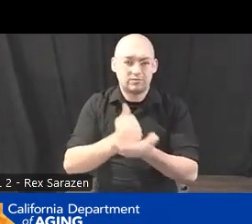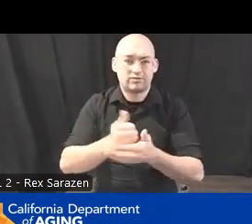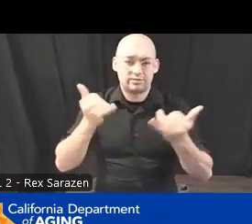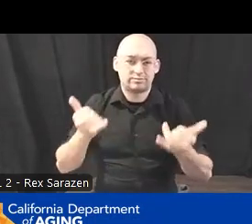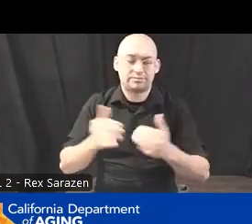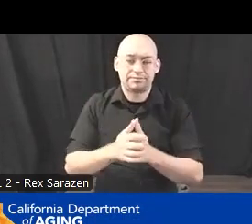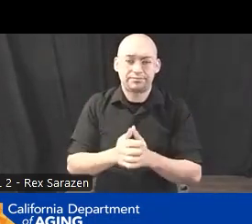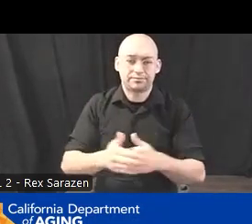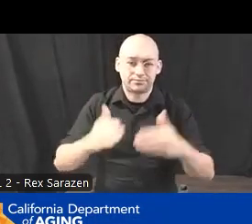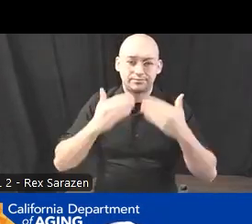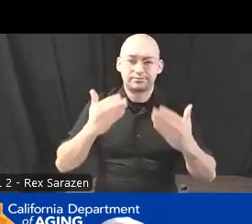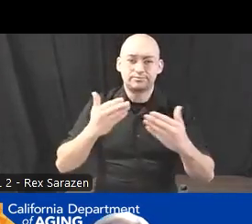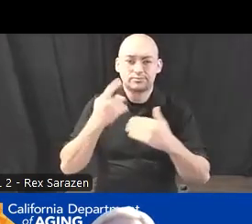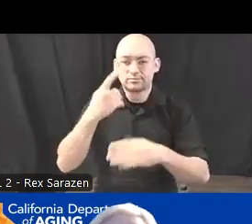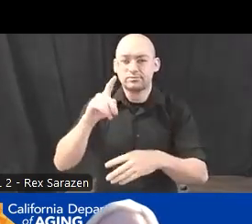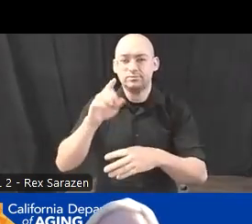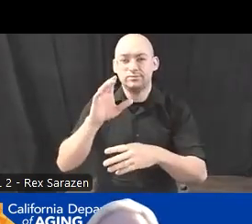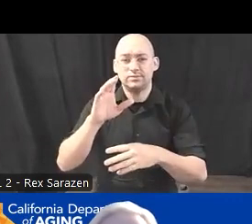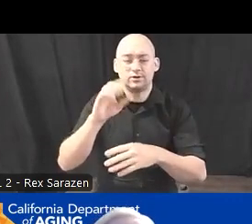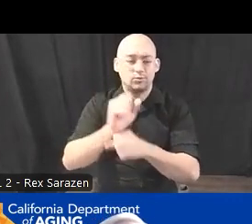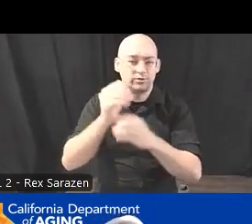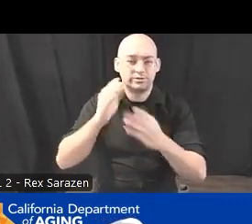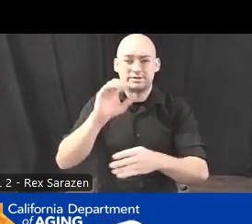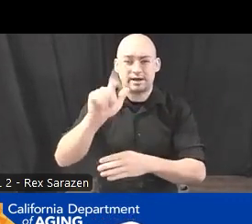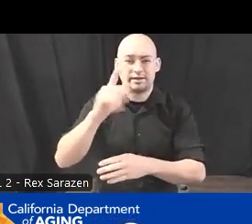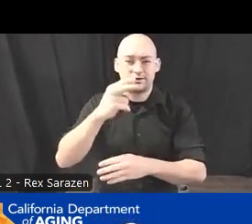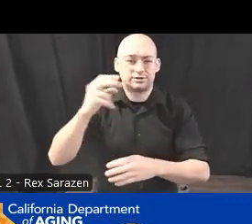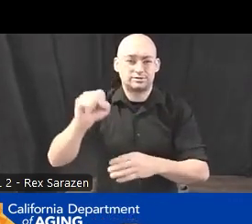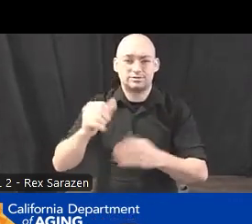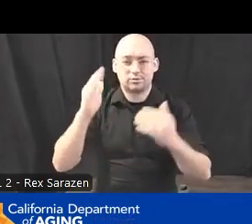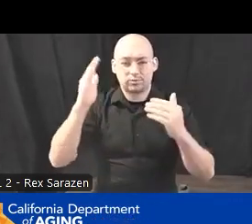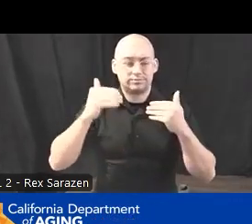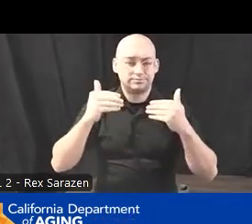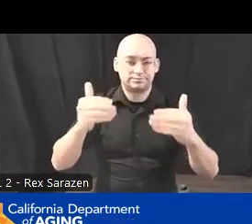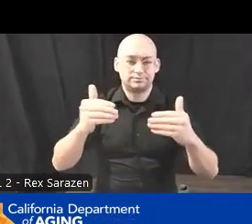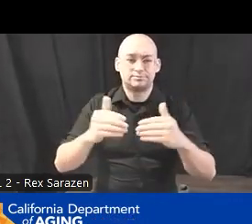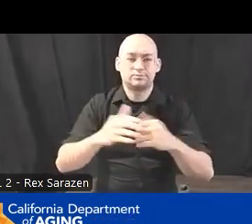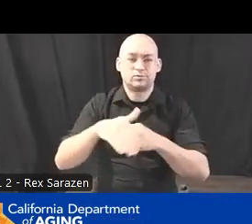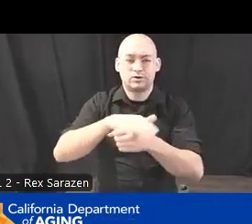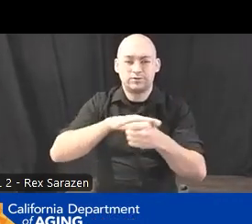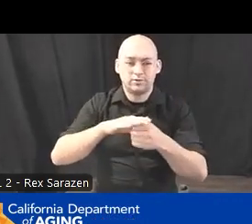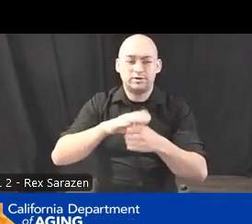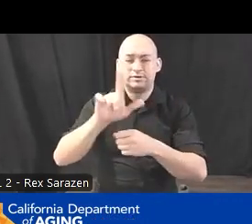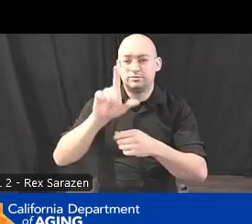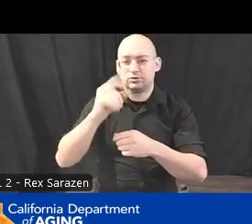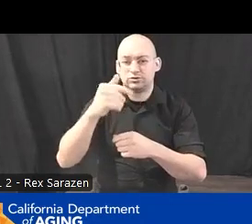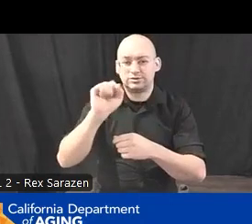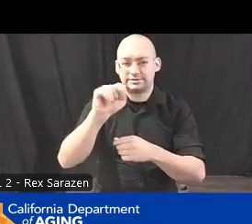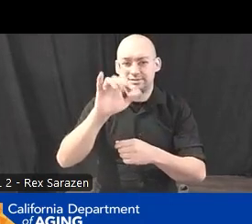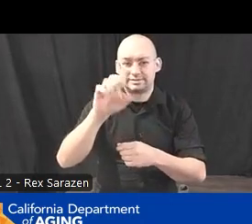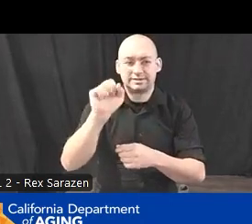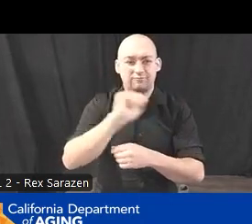Thank you to our colleagues at Cal HHS. I'm going to go ahead and go over some logistics as everyone gets